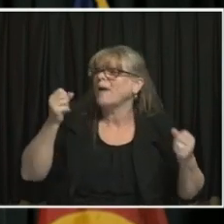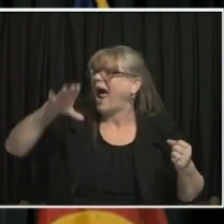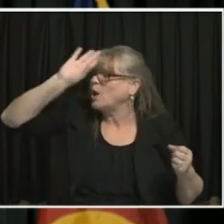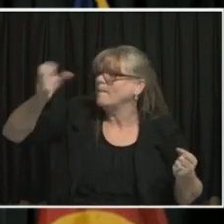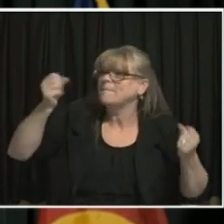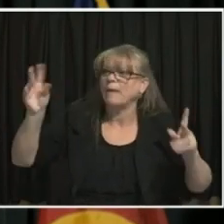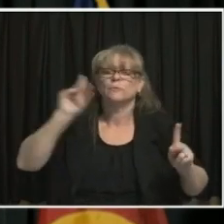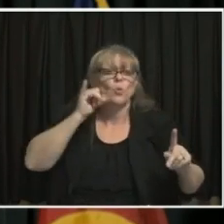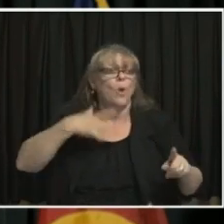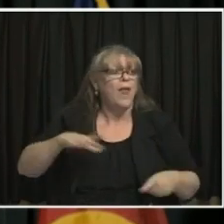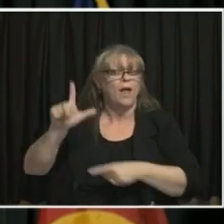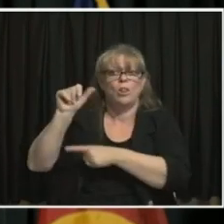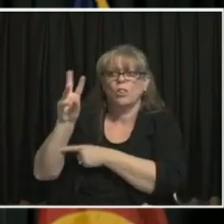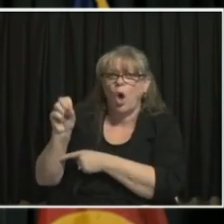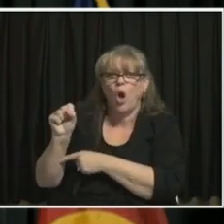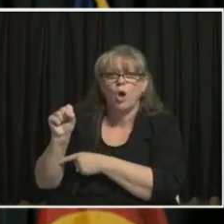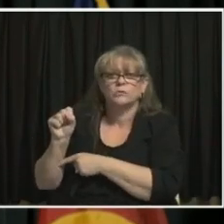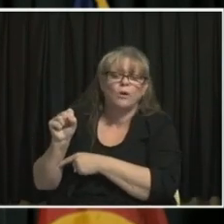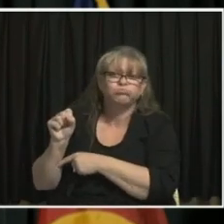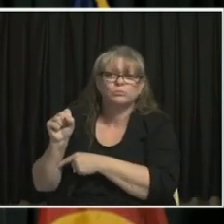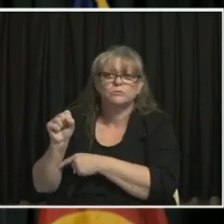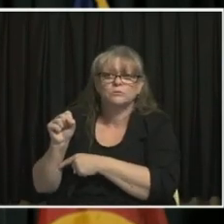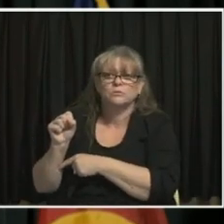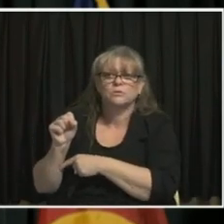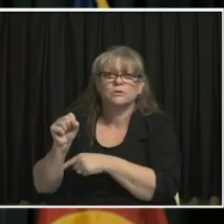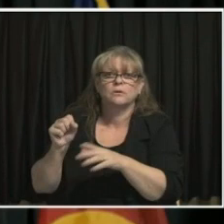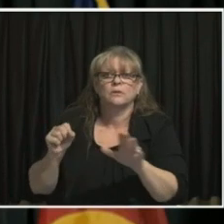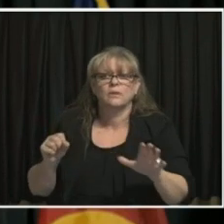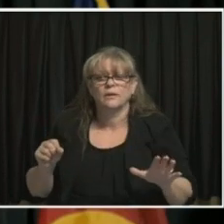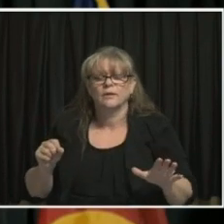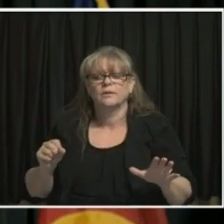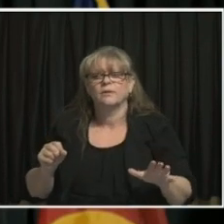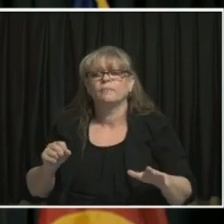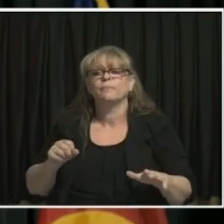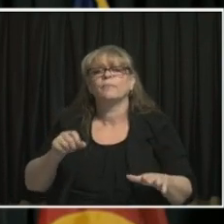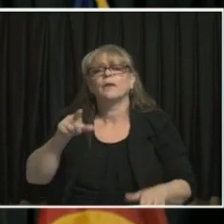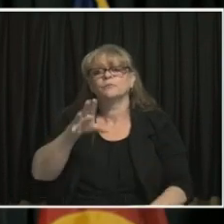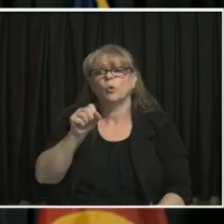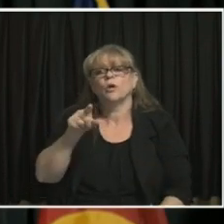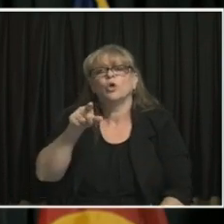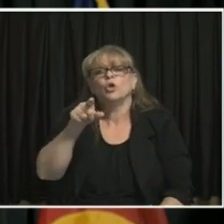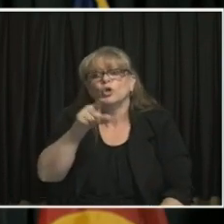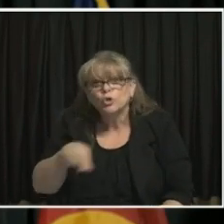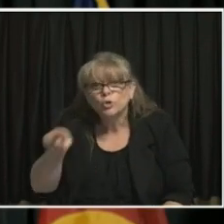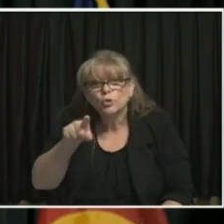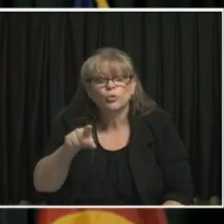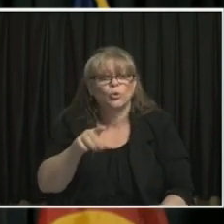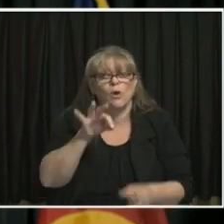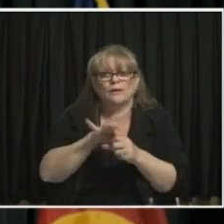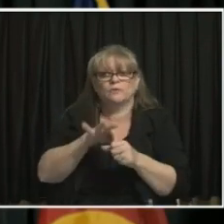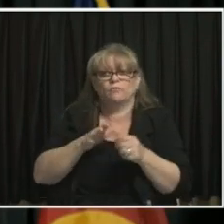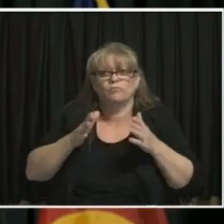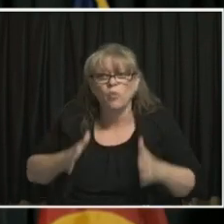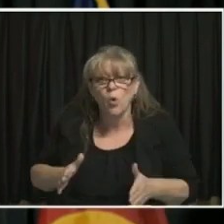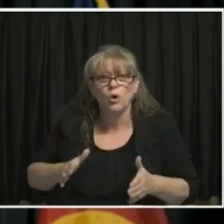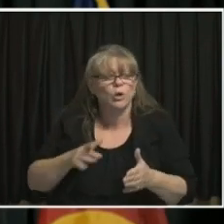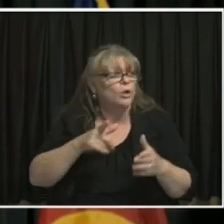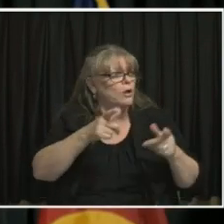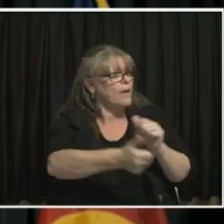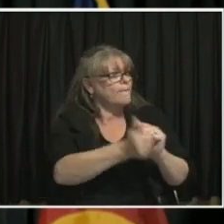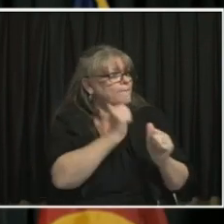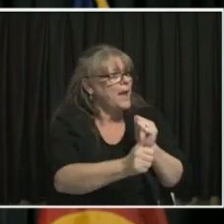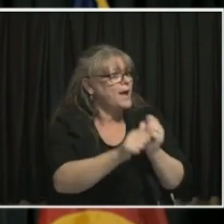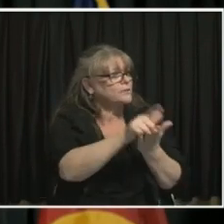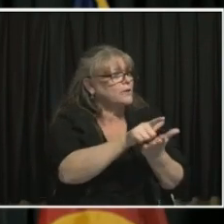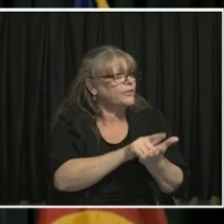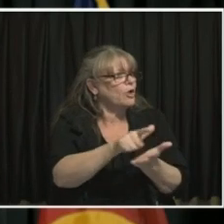them. Nor should I. I'm just part of the process, as you are as a voter. But we all believe in the rule of